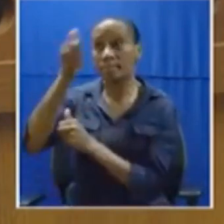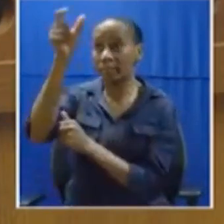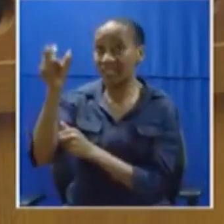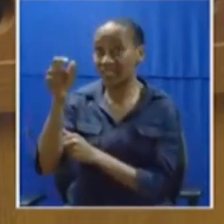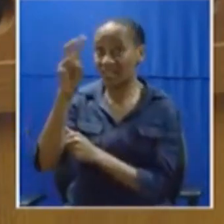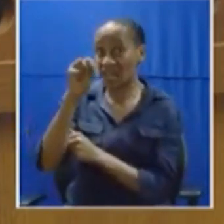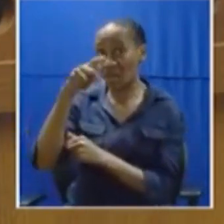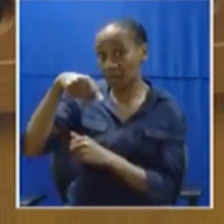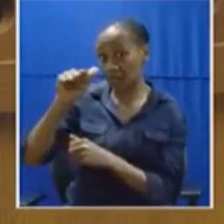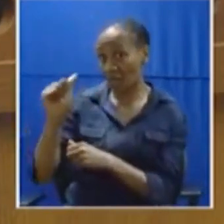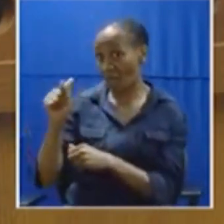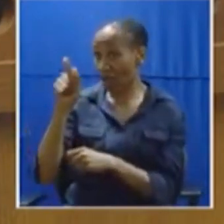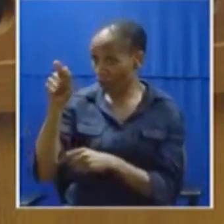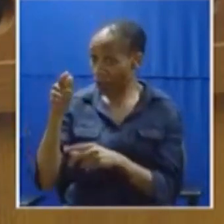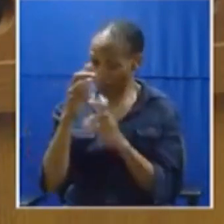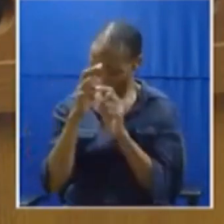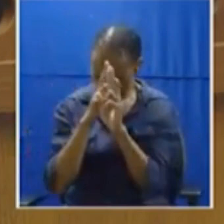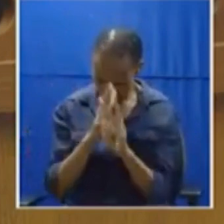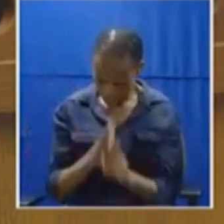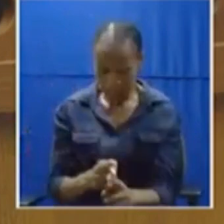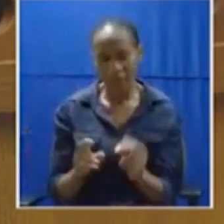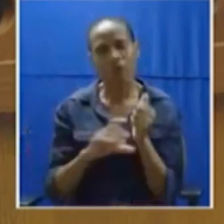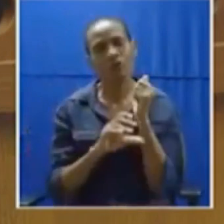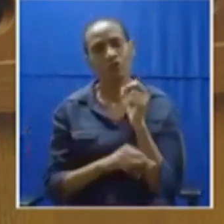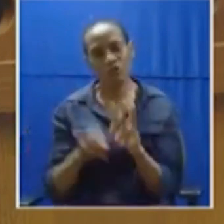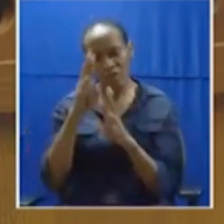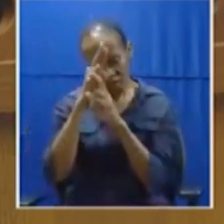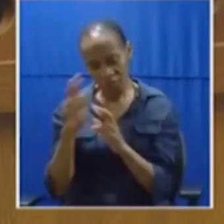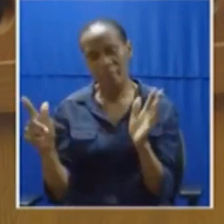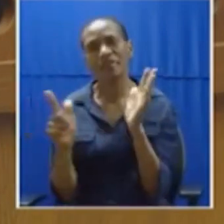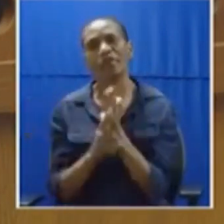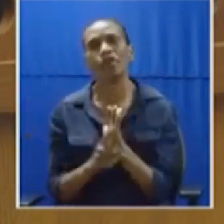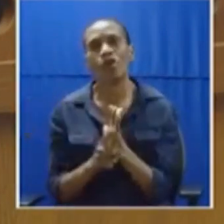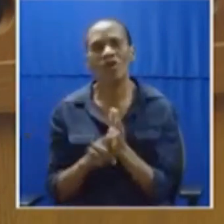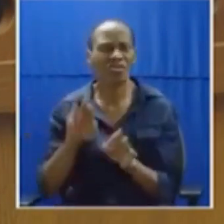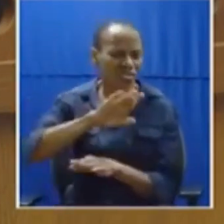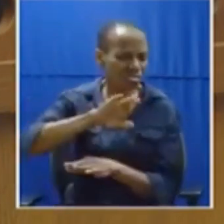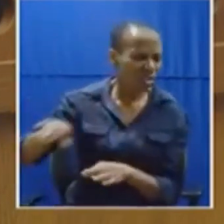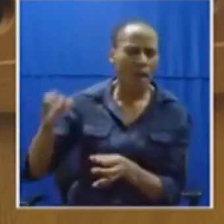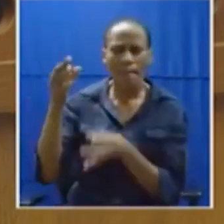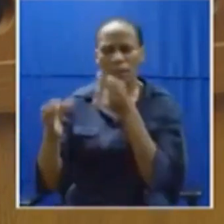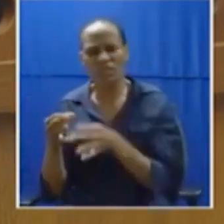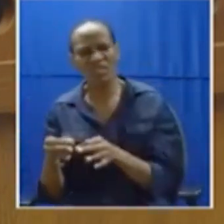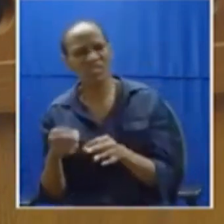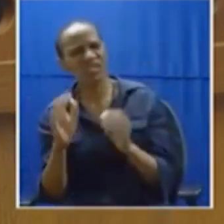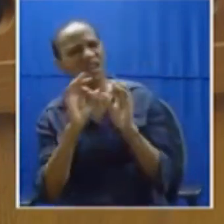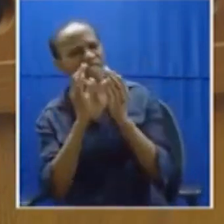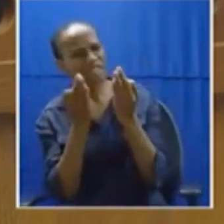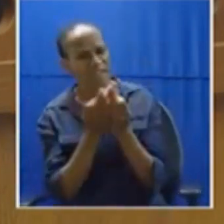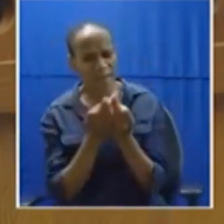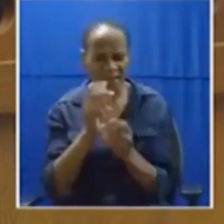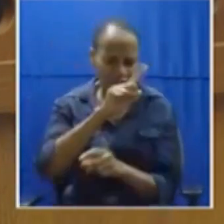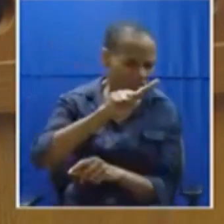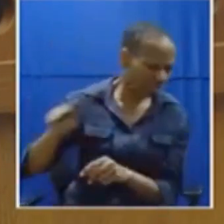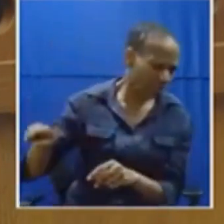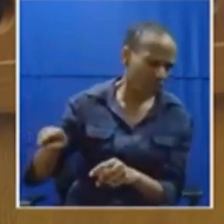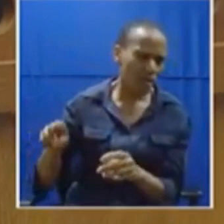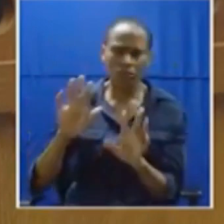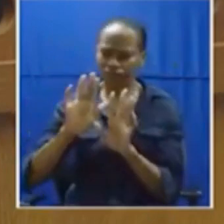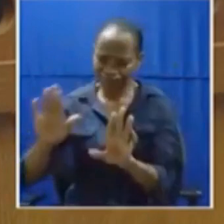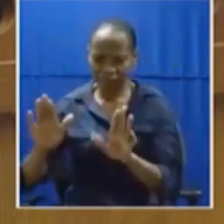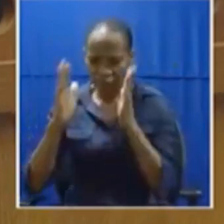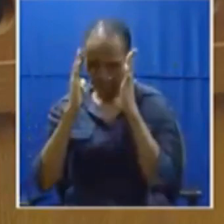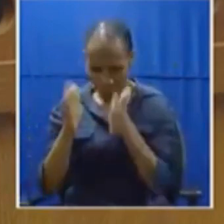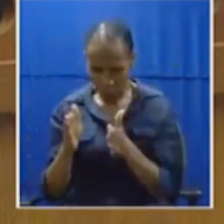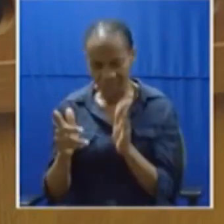Constitution and the laws of the land, and never again from politicians or families flying in and out of Dubai. It simply cannot